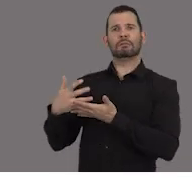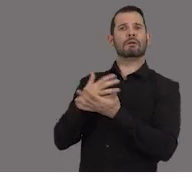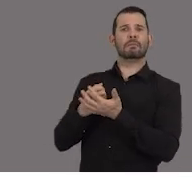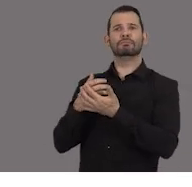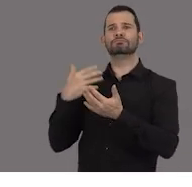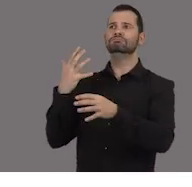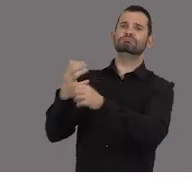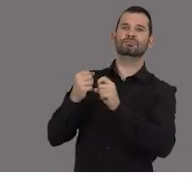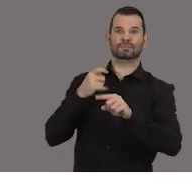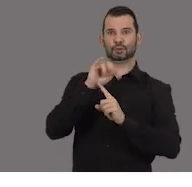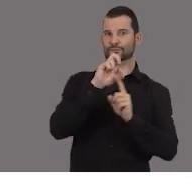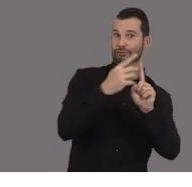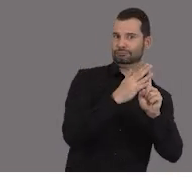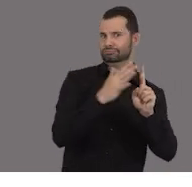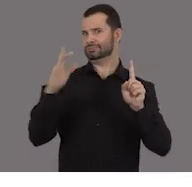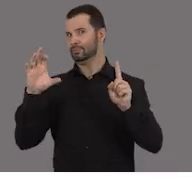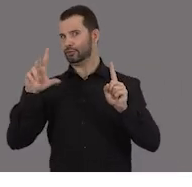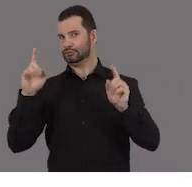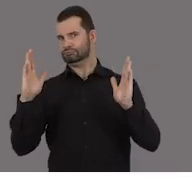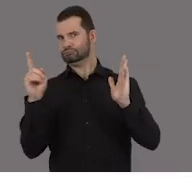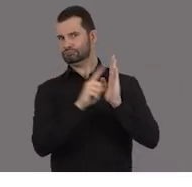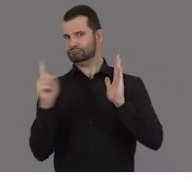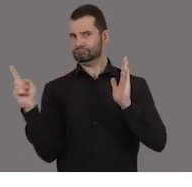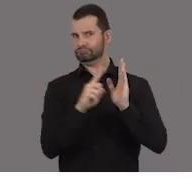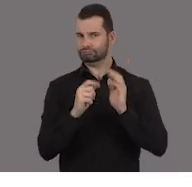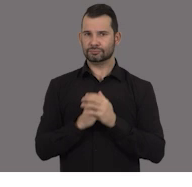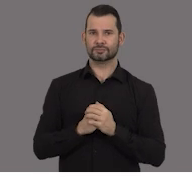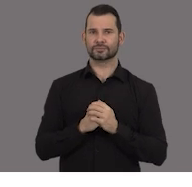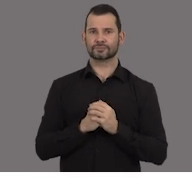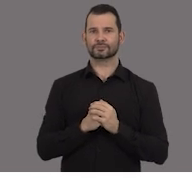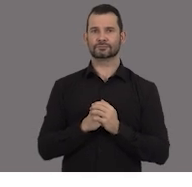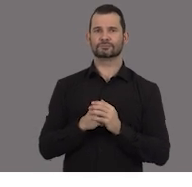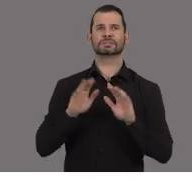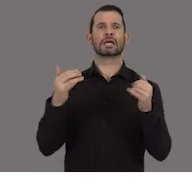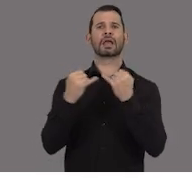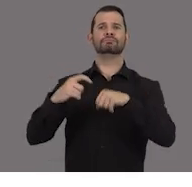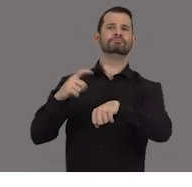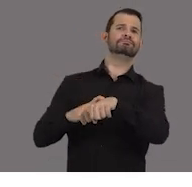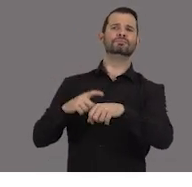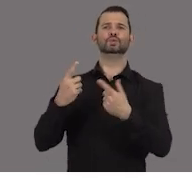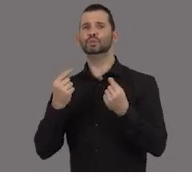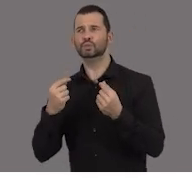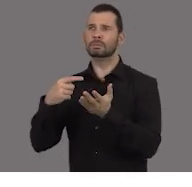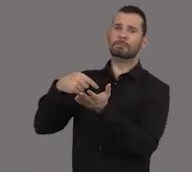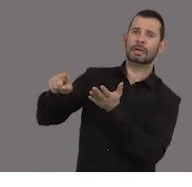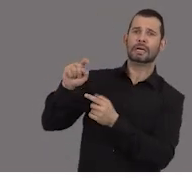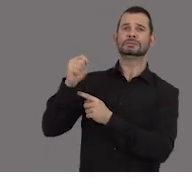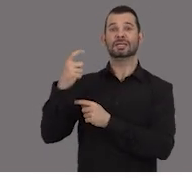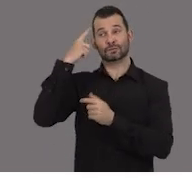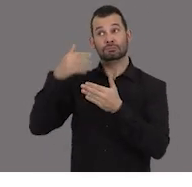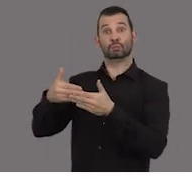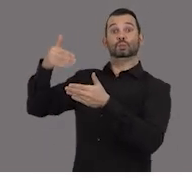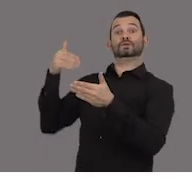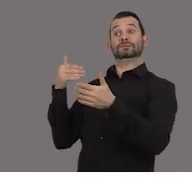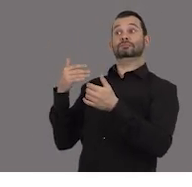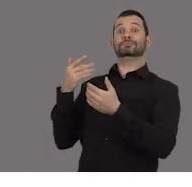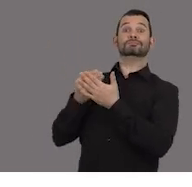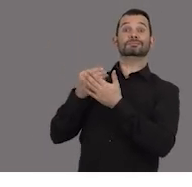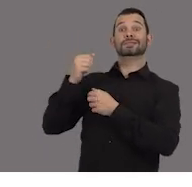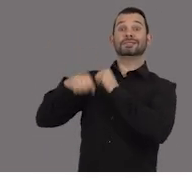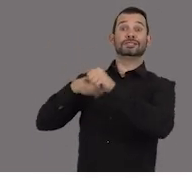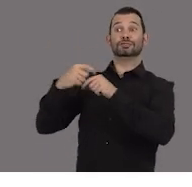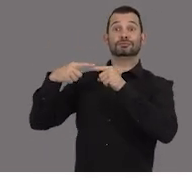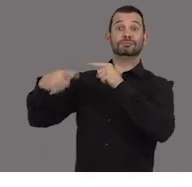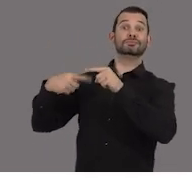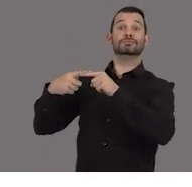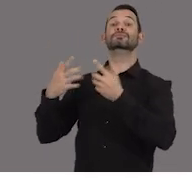1st, you must report the income received from June 1st to December 31st. The deadline to do and pay